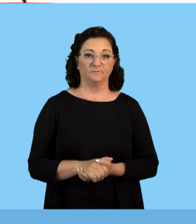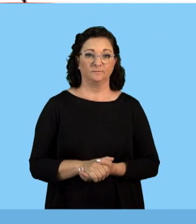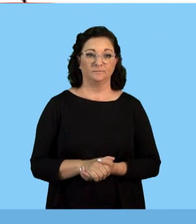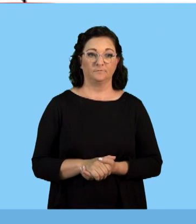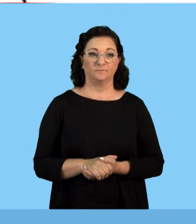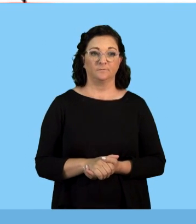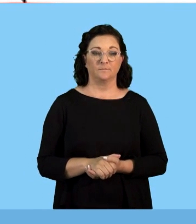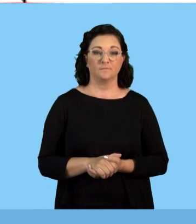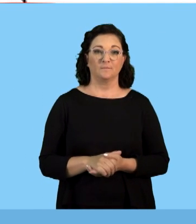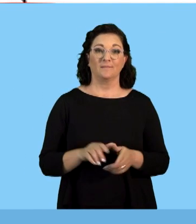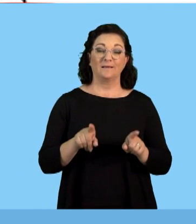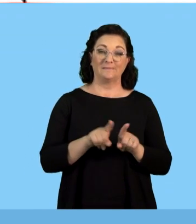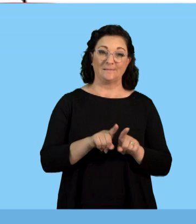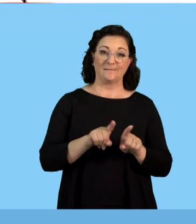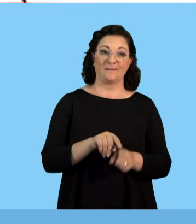Again,